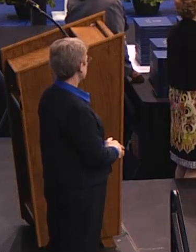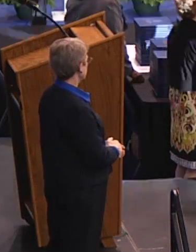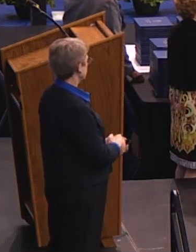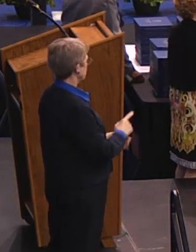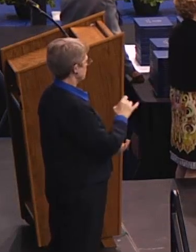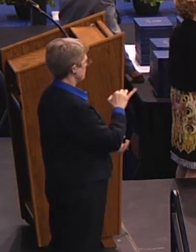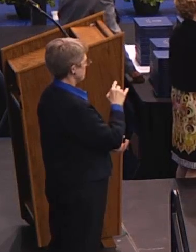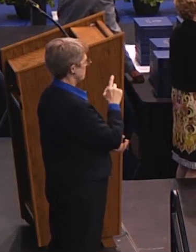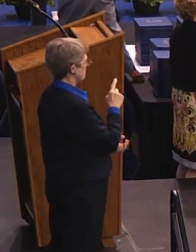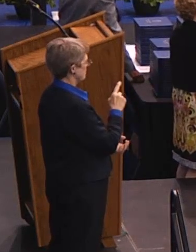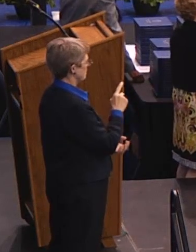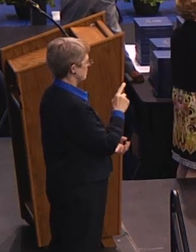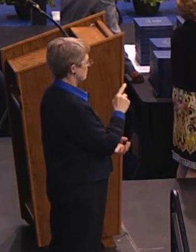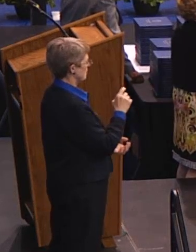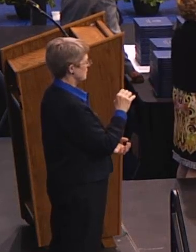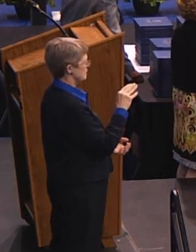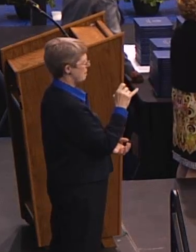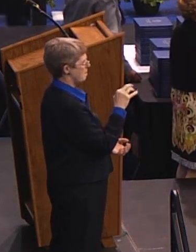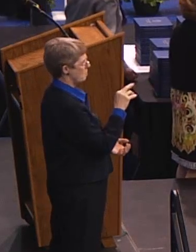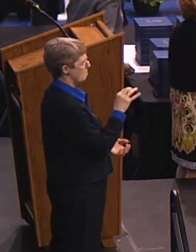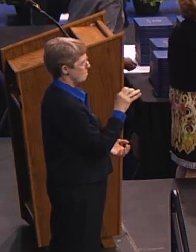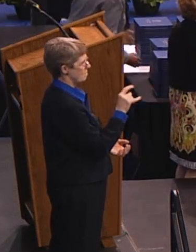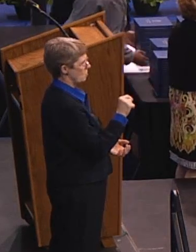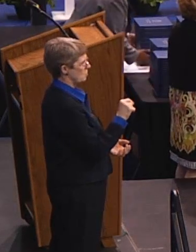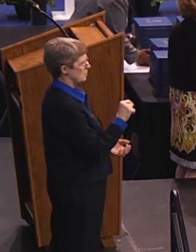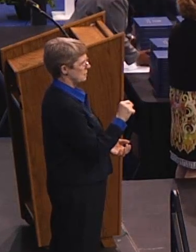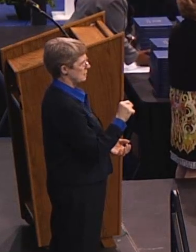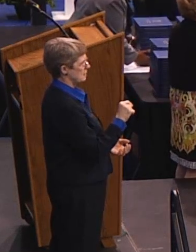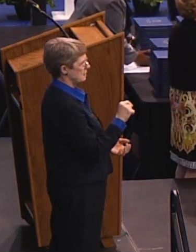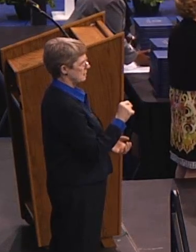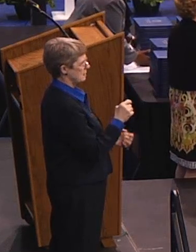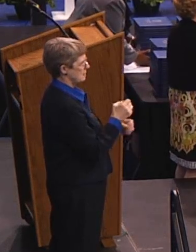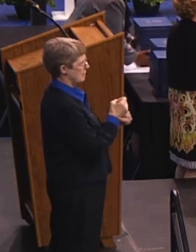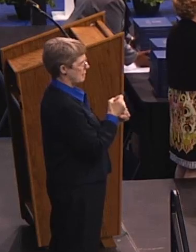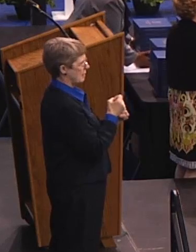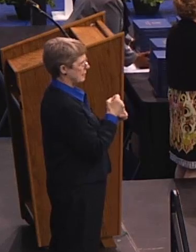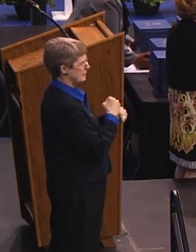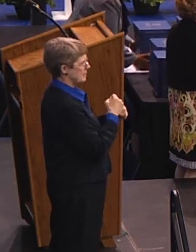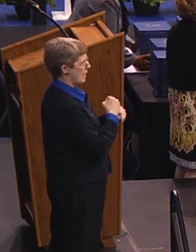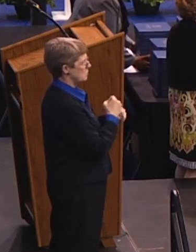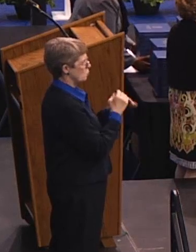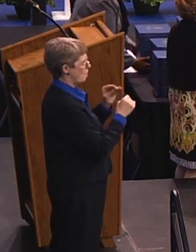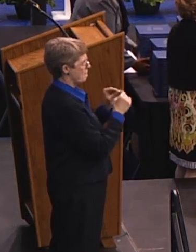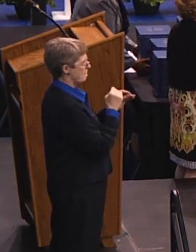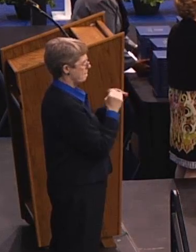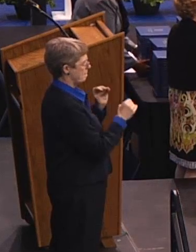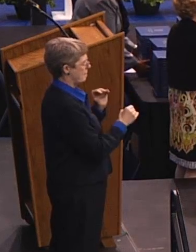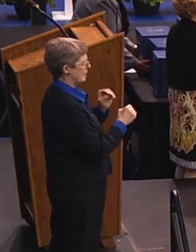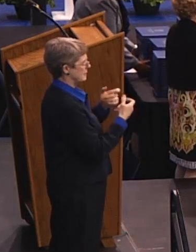Derek Glenn Summerfoot, industrial maintenance, electrical, magna cum laude.